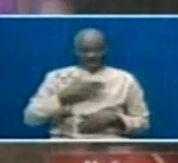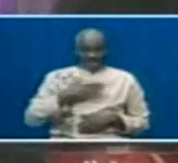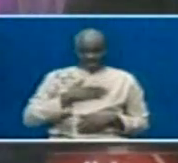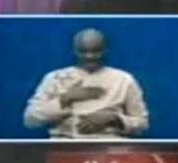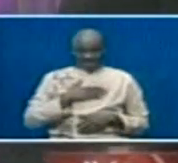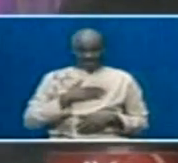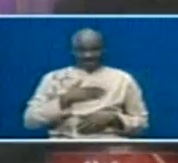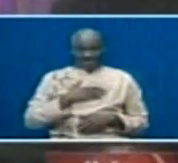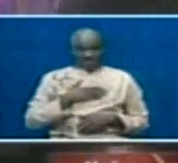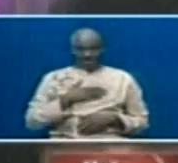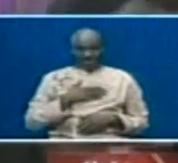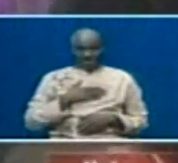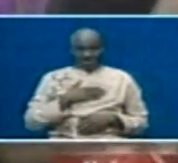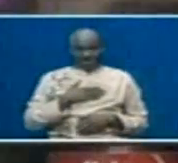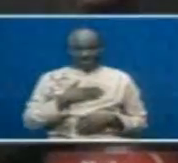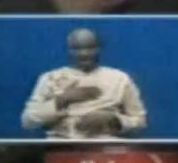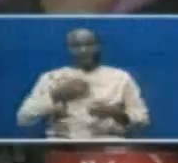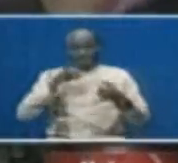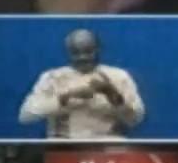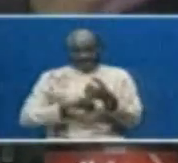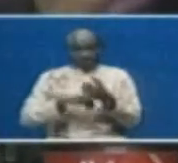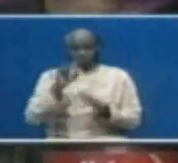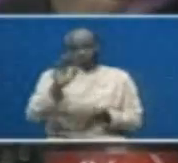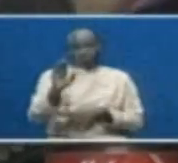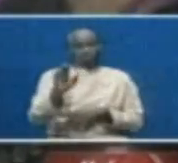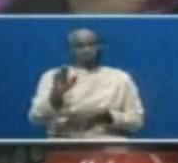Abdullah Salim, was married to Ali's,